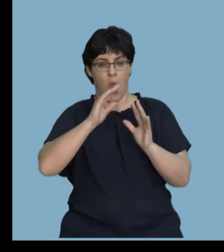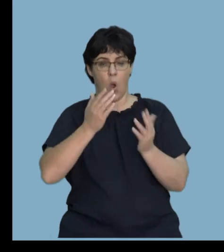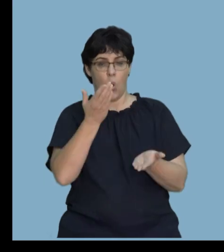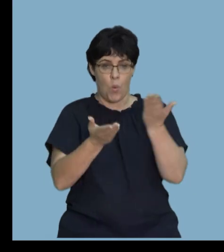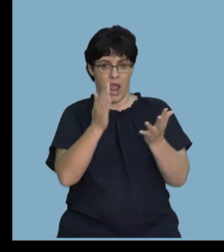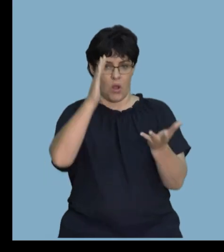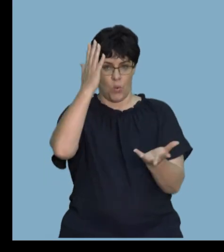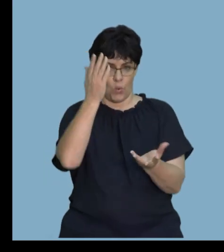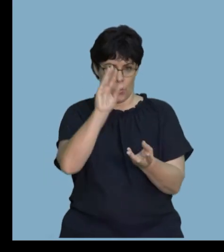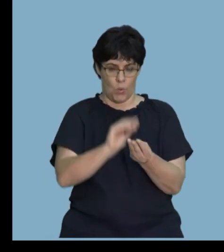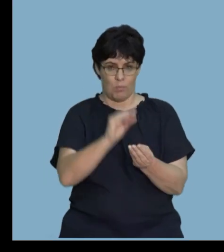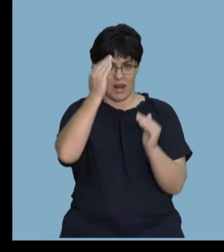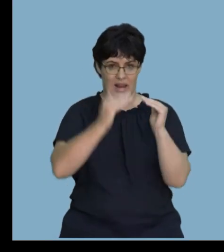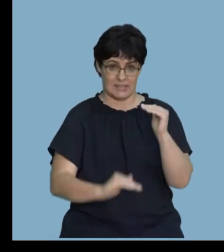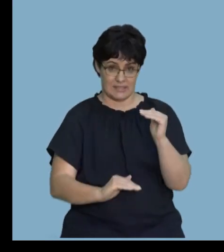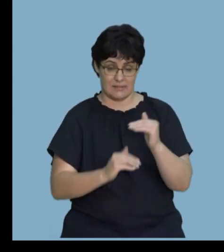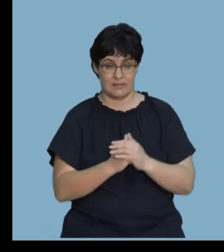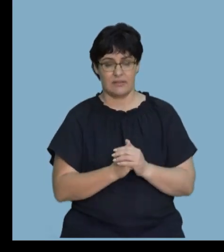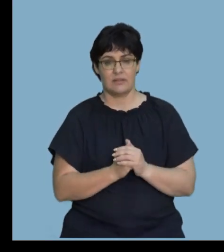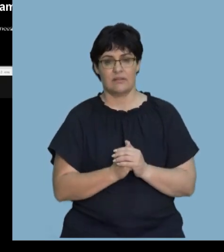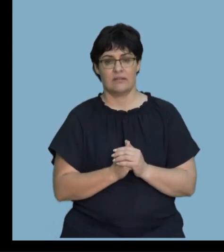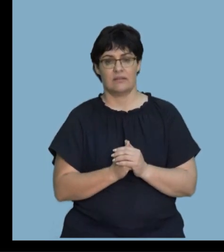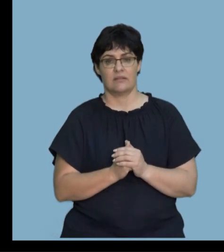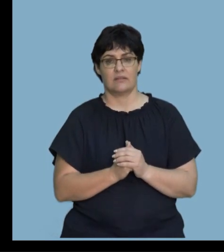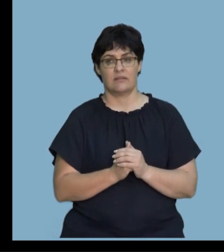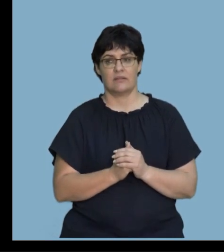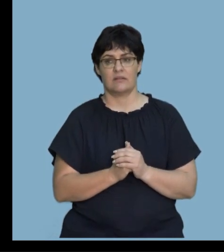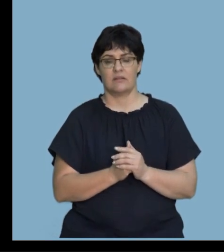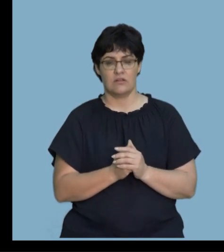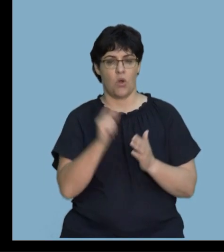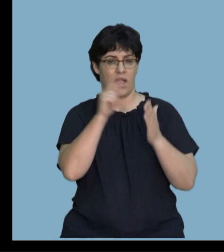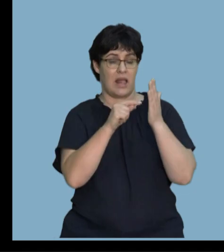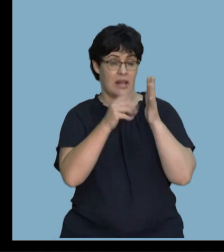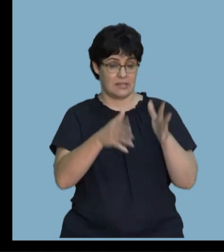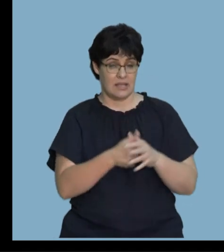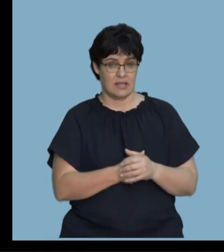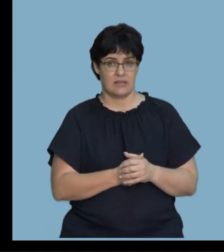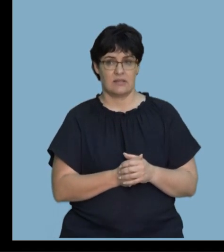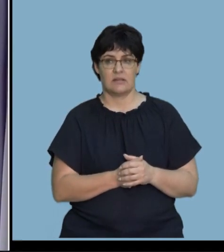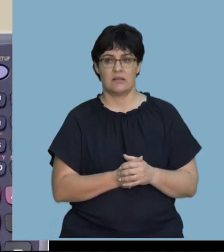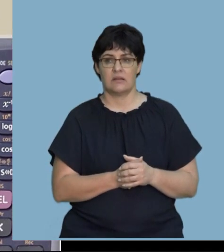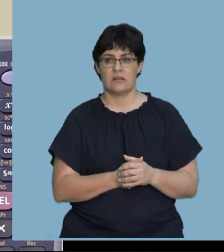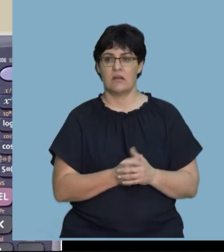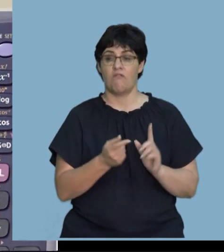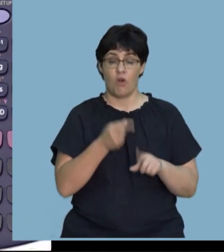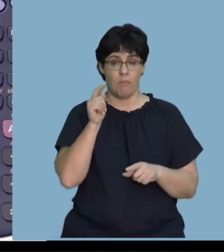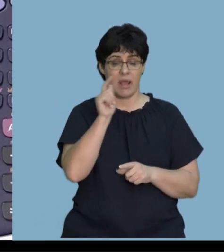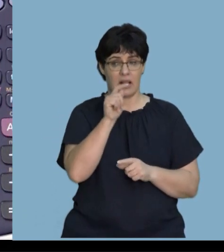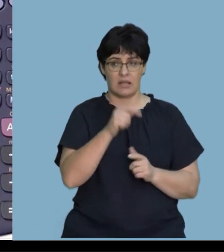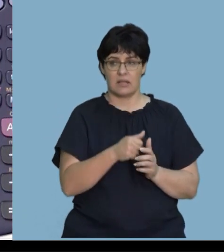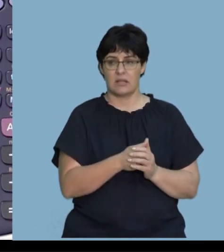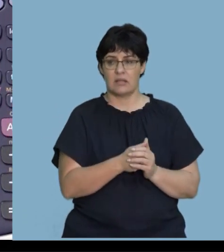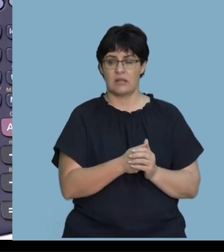okay? Then we go to our calculator, all right? So from the calculator, it's a simple